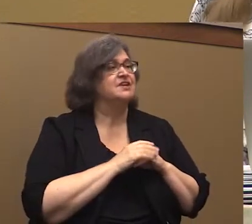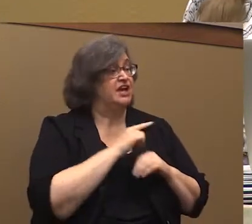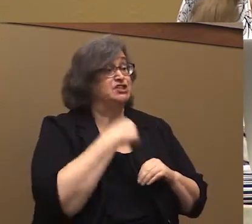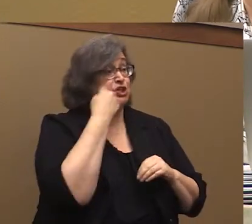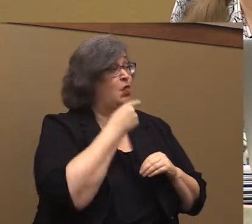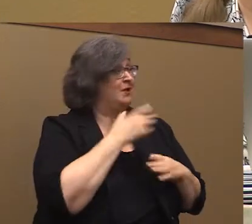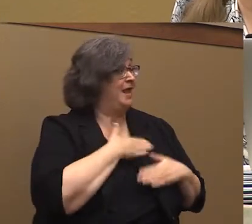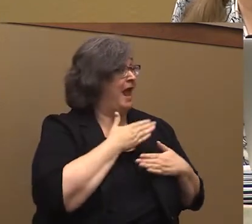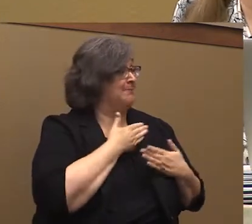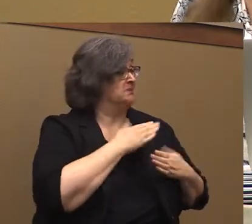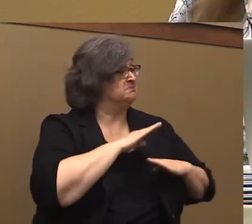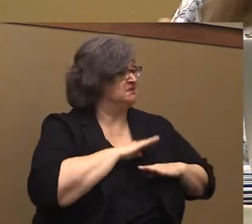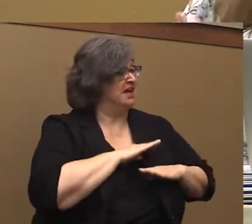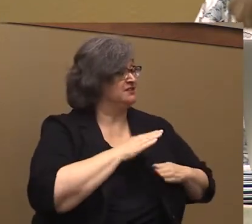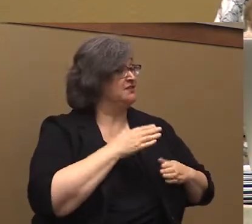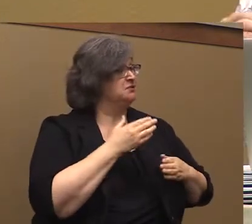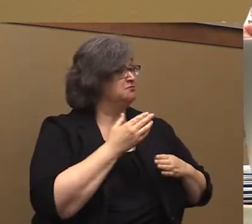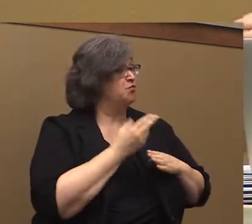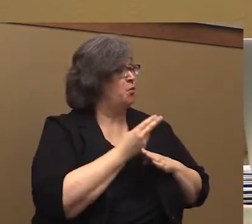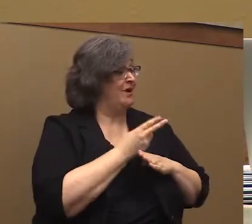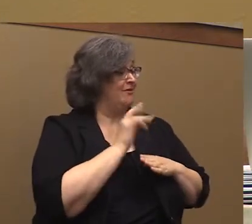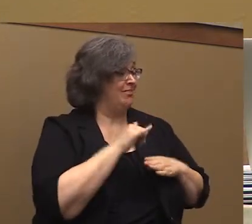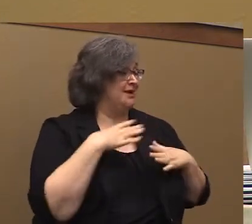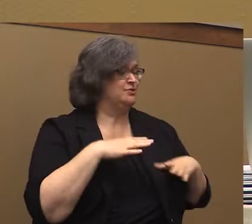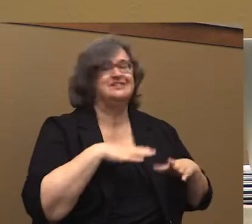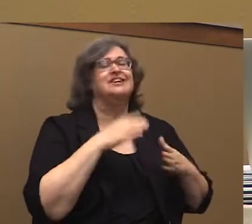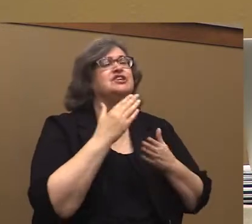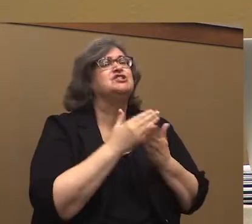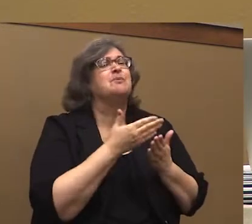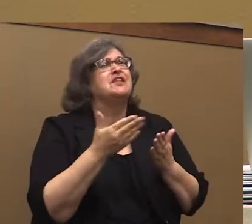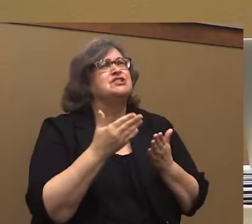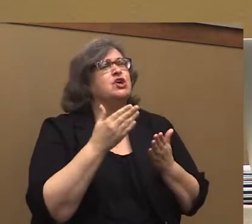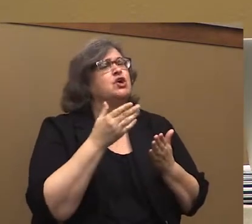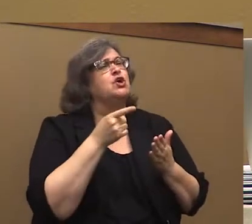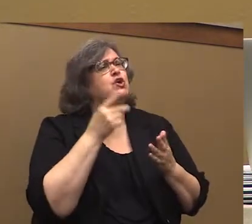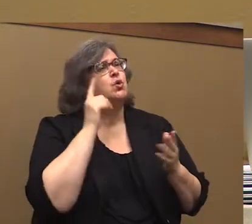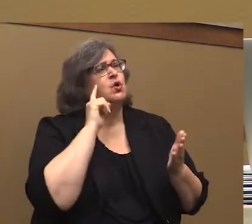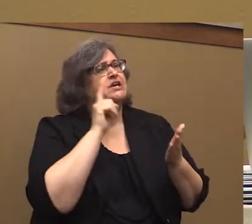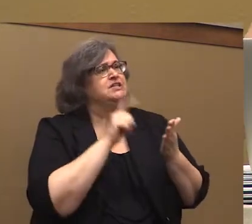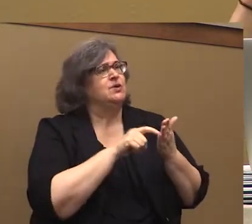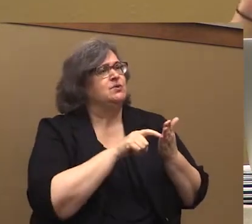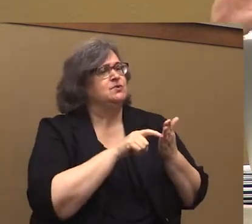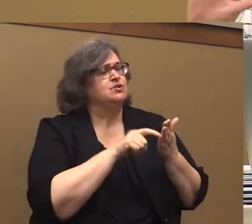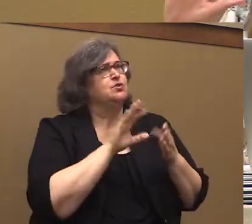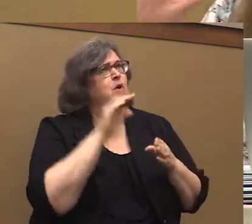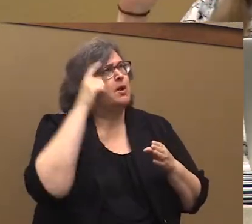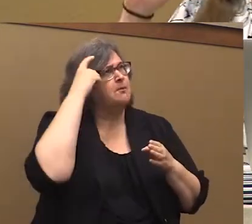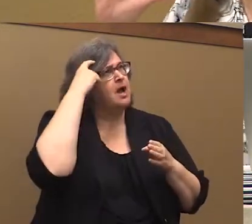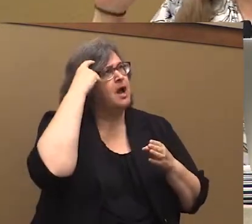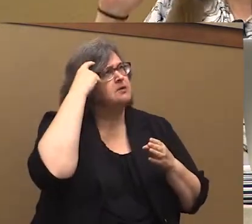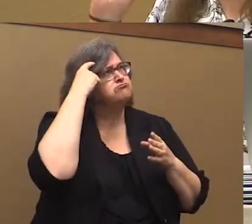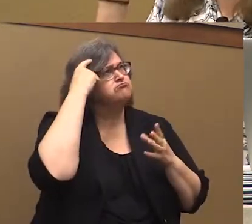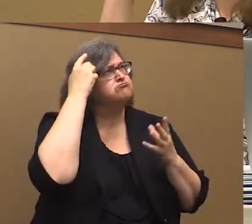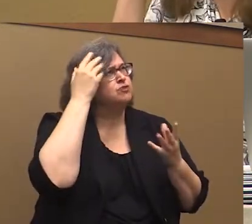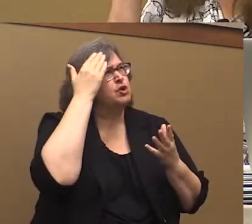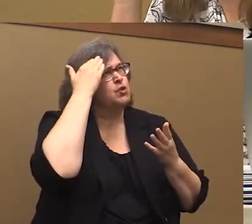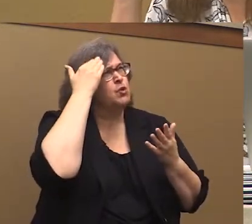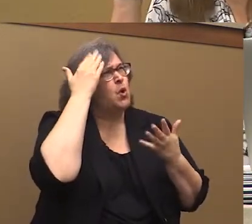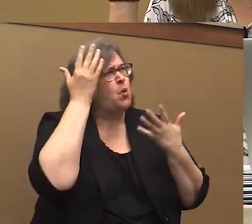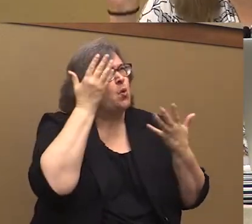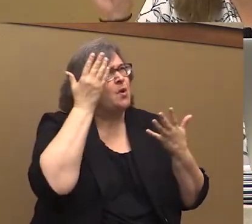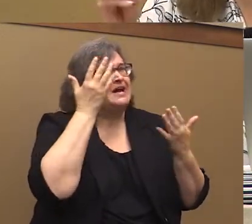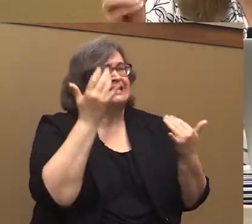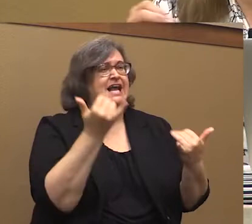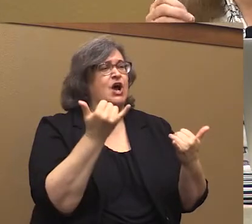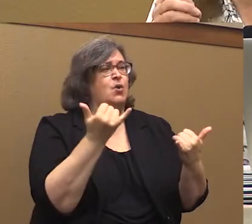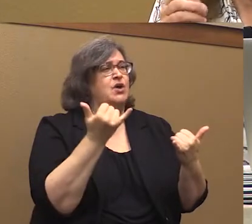looked happy wearing it. So those are some things that you maybe kind of see, and in your head you